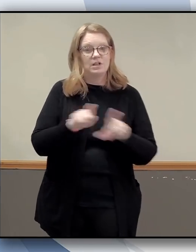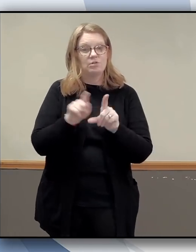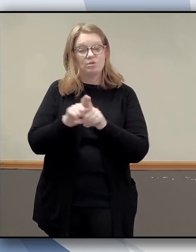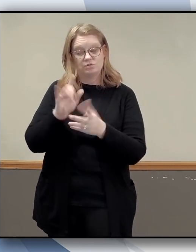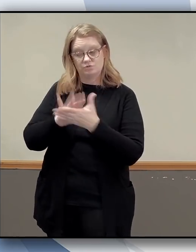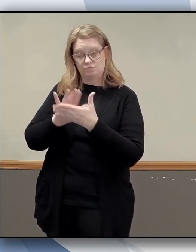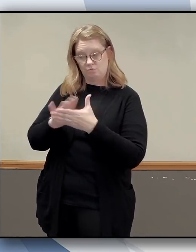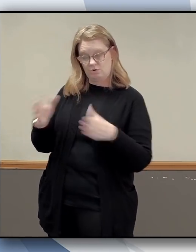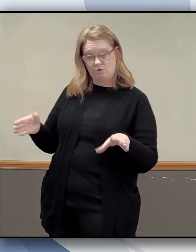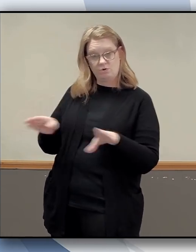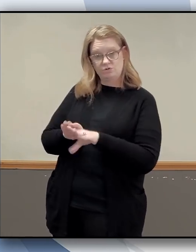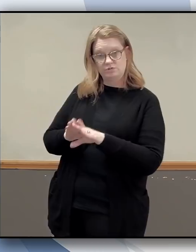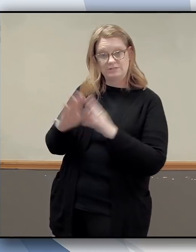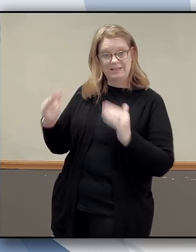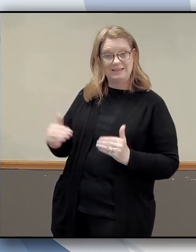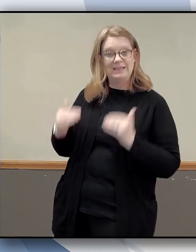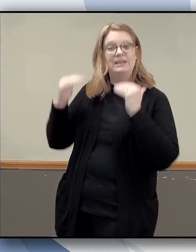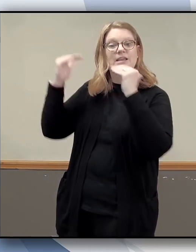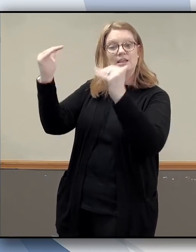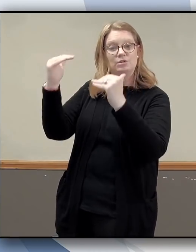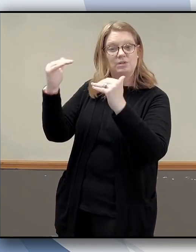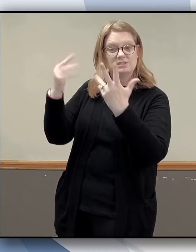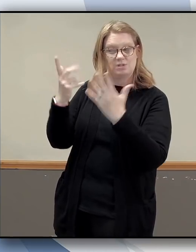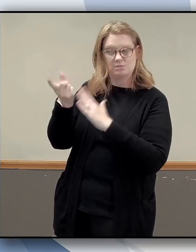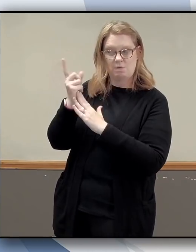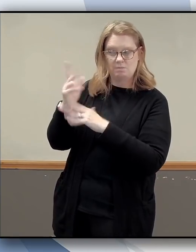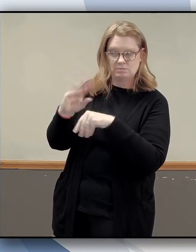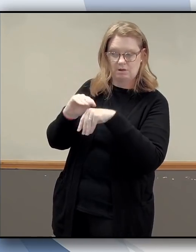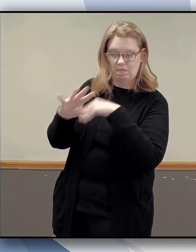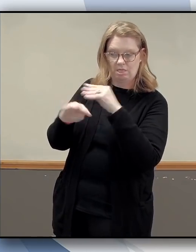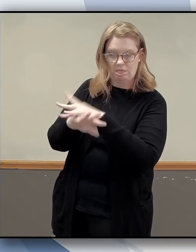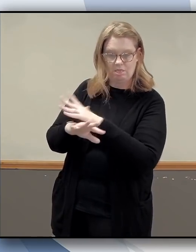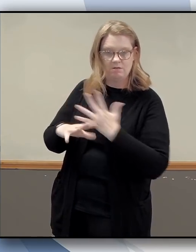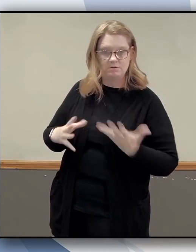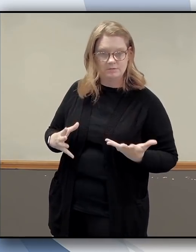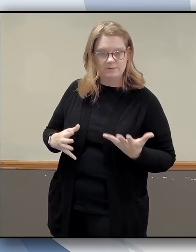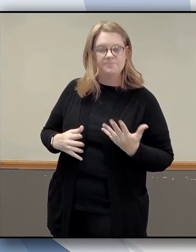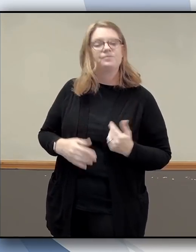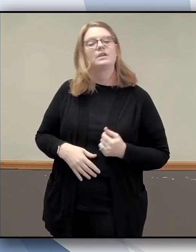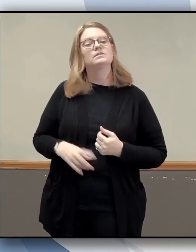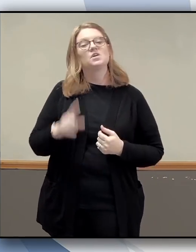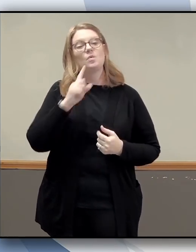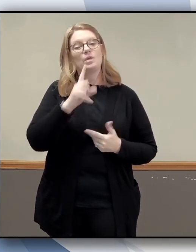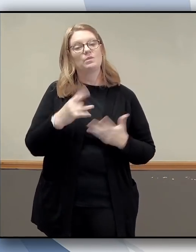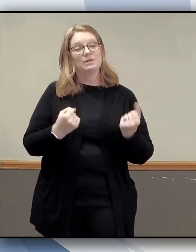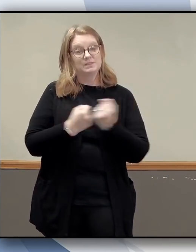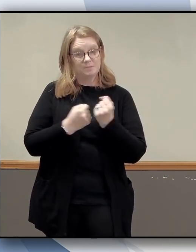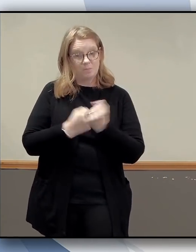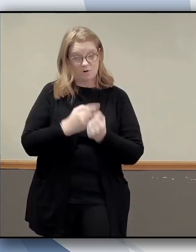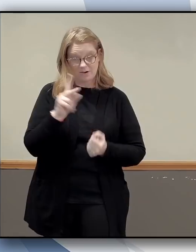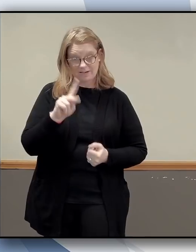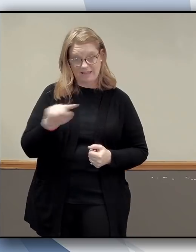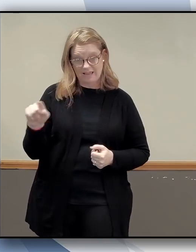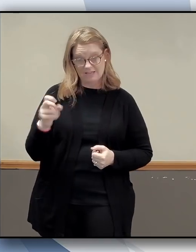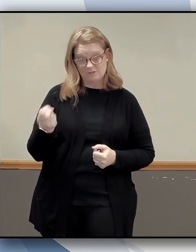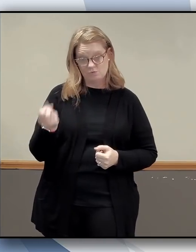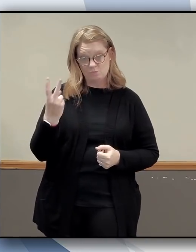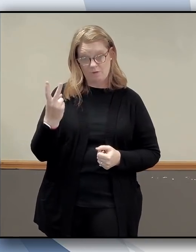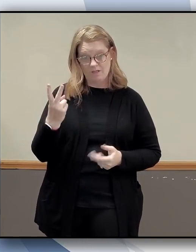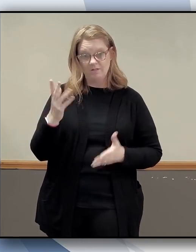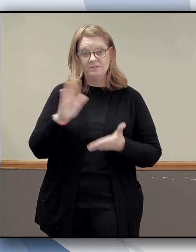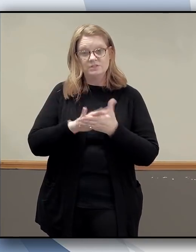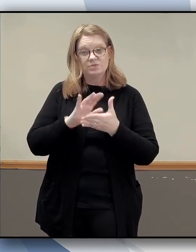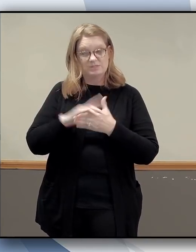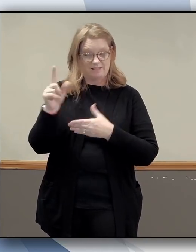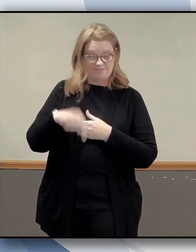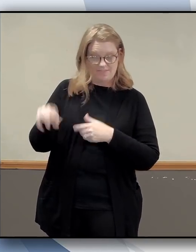can increase transmissible moments. So right now, we want to continue to support our K-12 schools as they're implementing mitigation